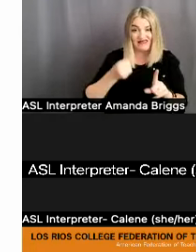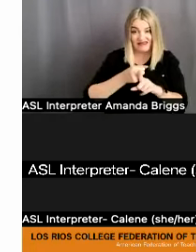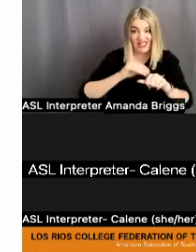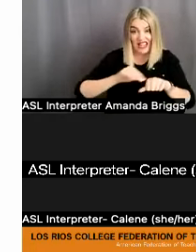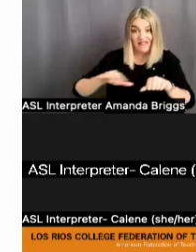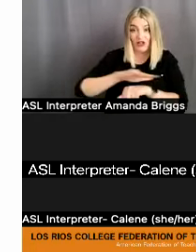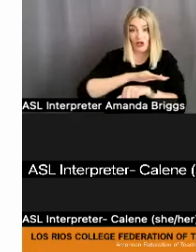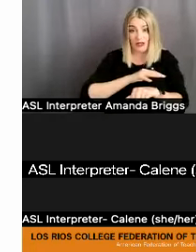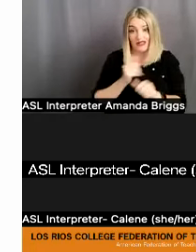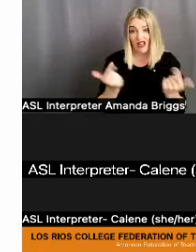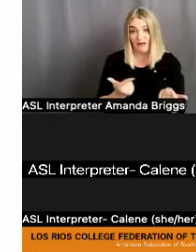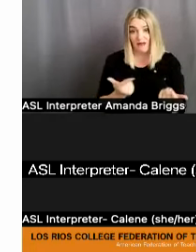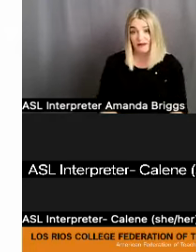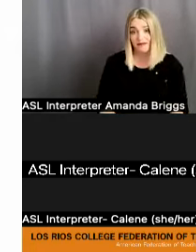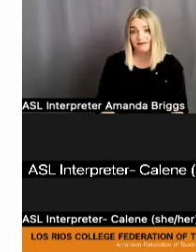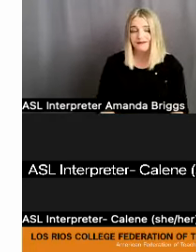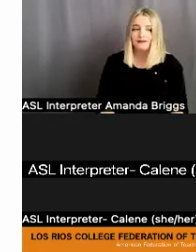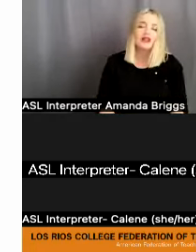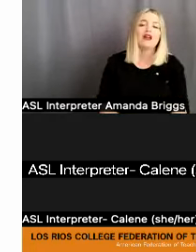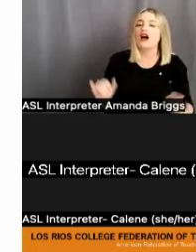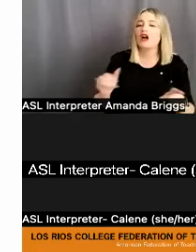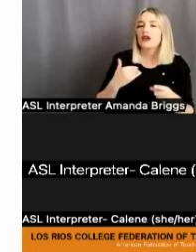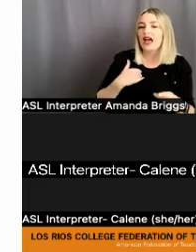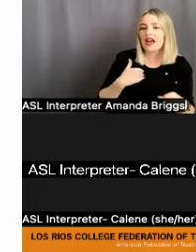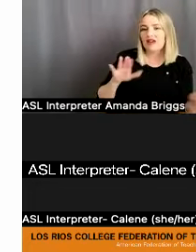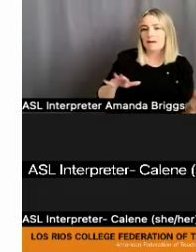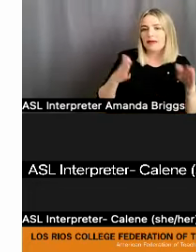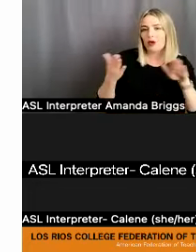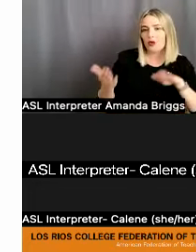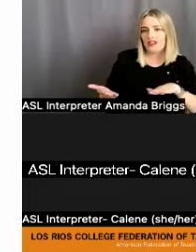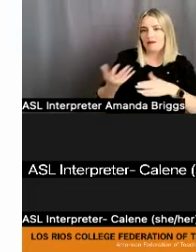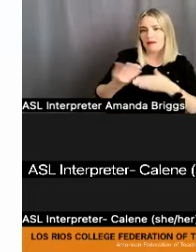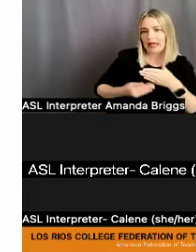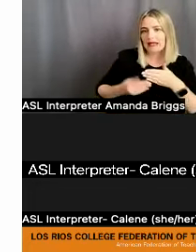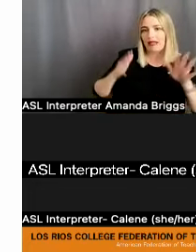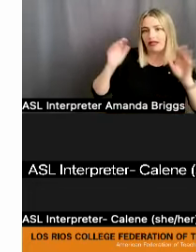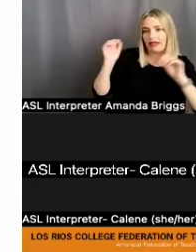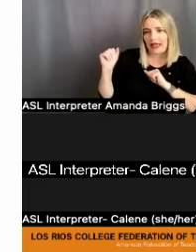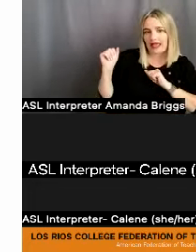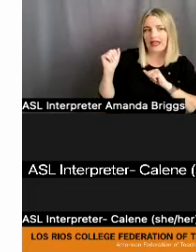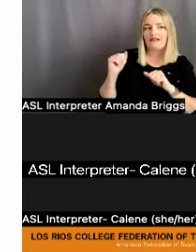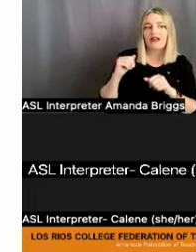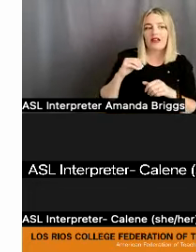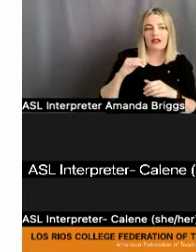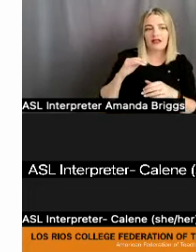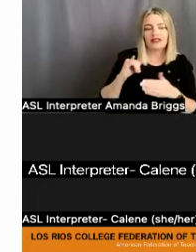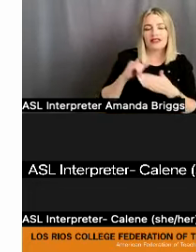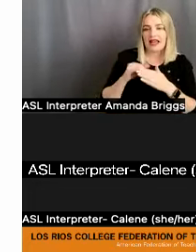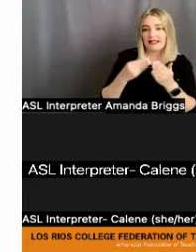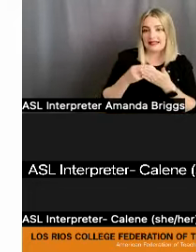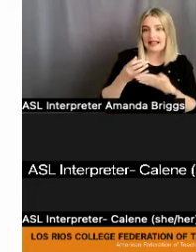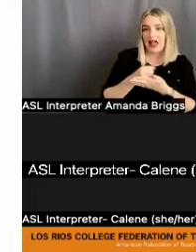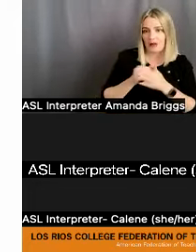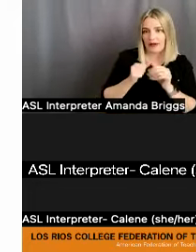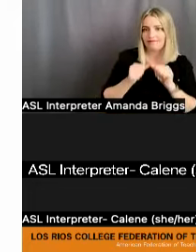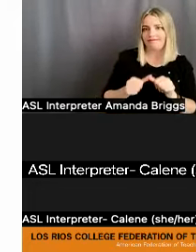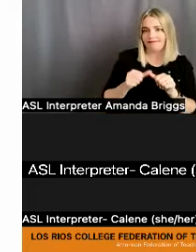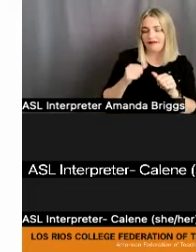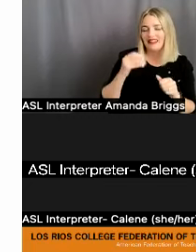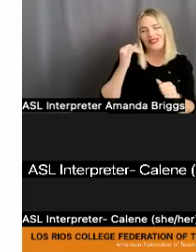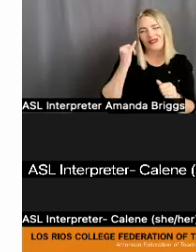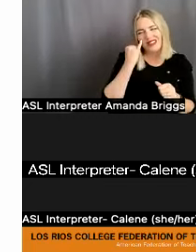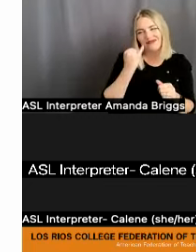And then we also have bereavement leave, which eliminates the pilot language and makes permanent the salary entitlement for bereavement leave. What basically this means is that if you